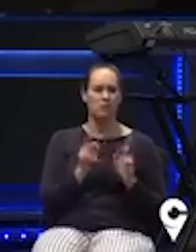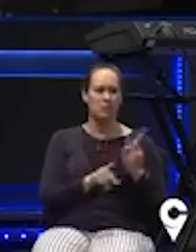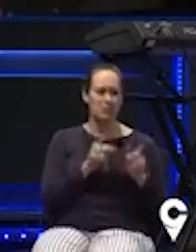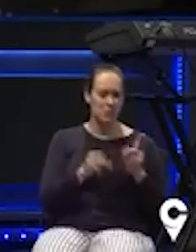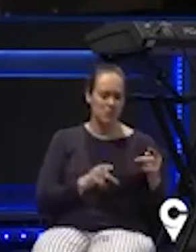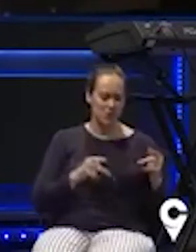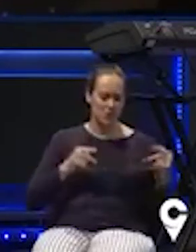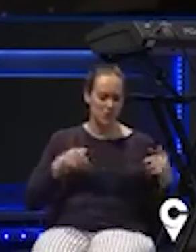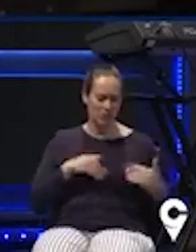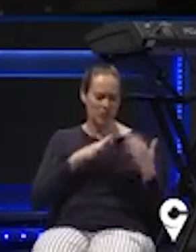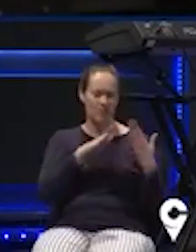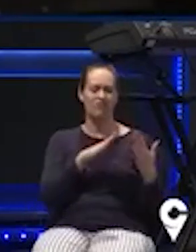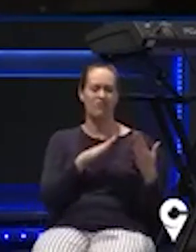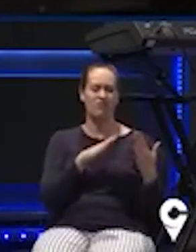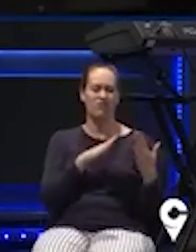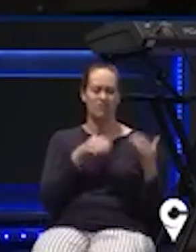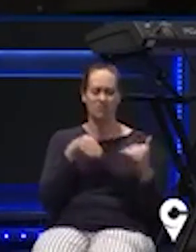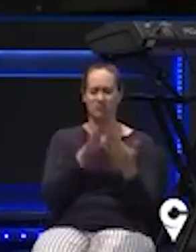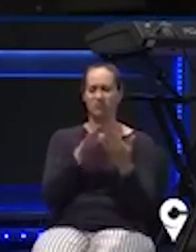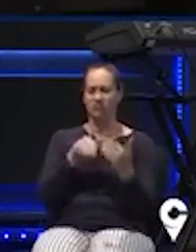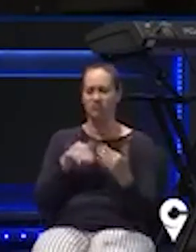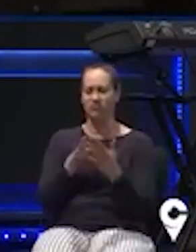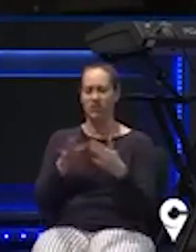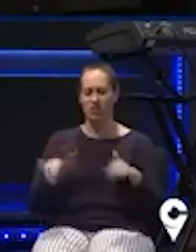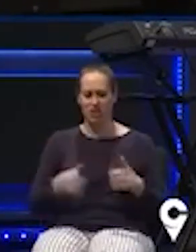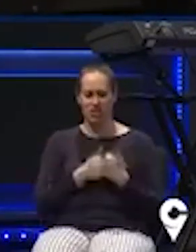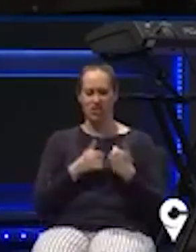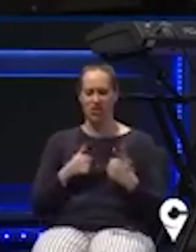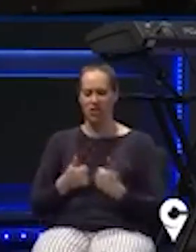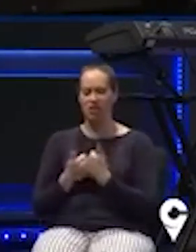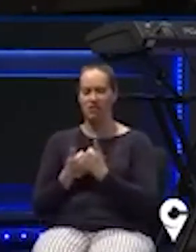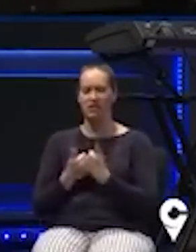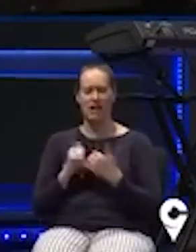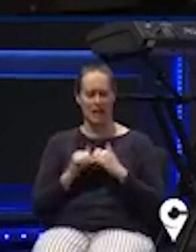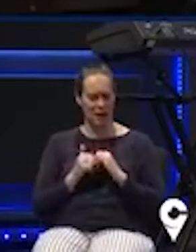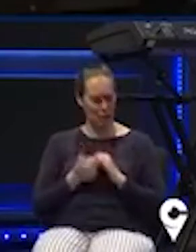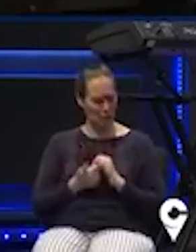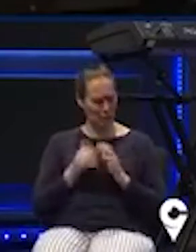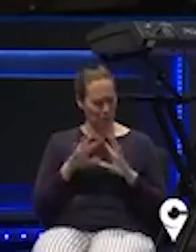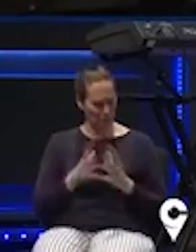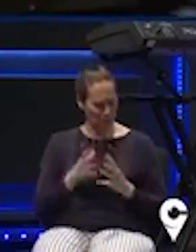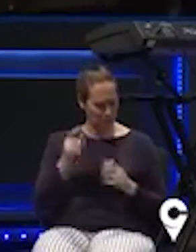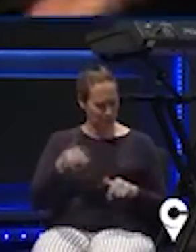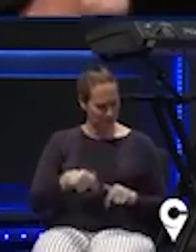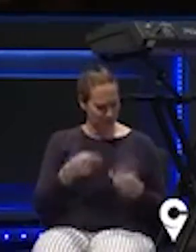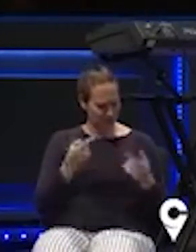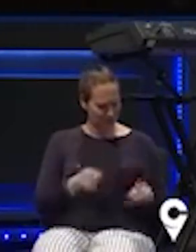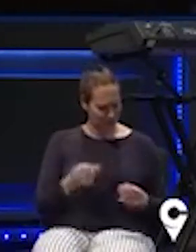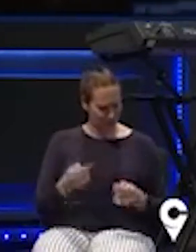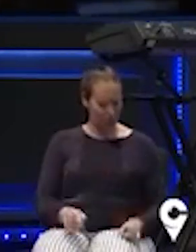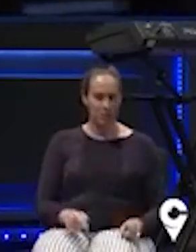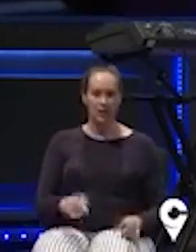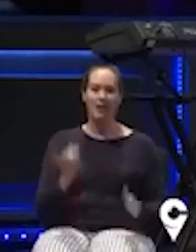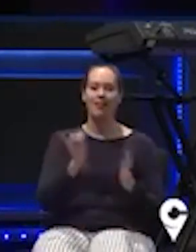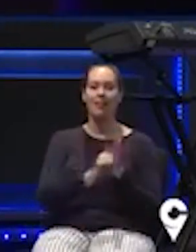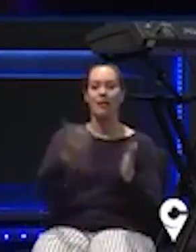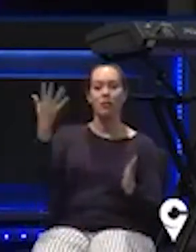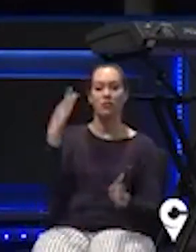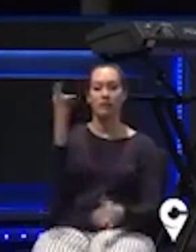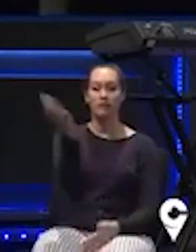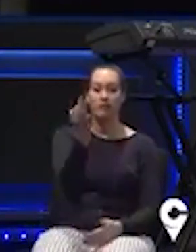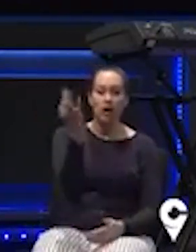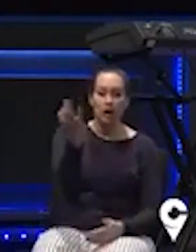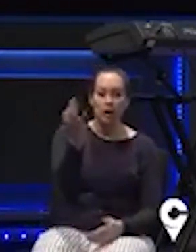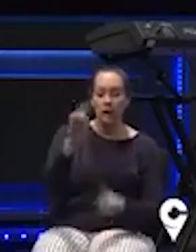facing difficulties. There were people who didn't see how in the world this can work out, but that was Friday and Sunday was coming. And when